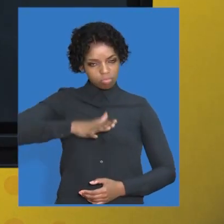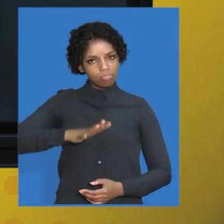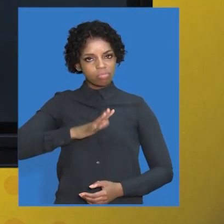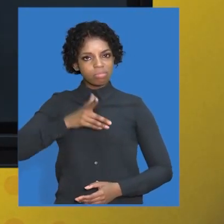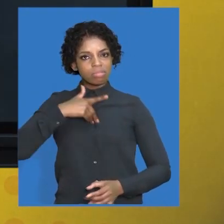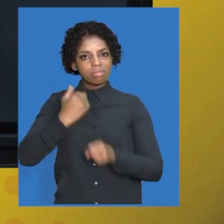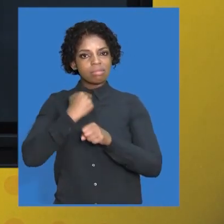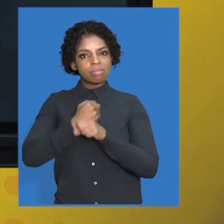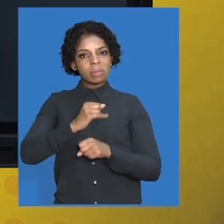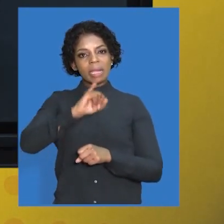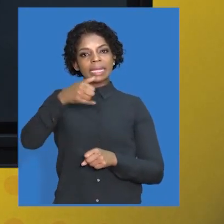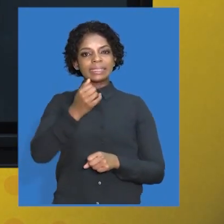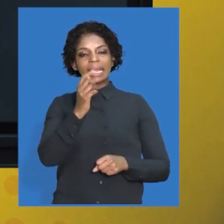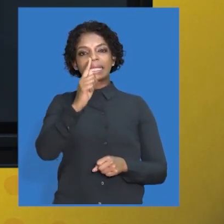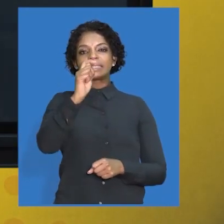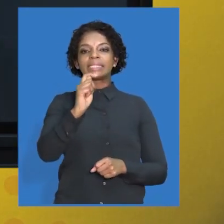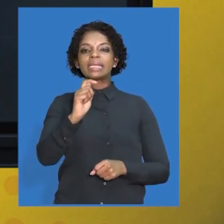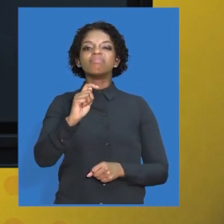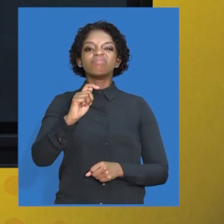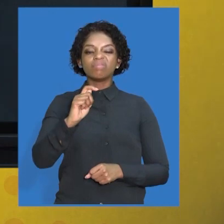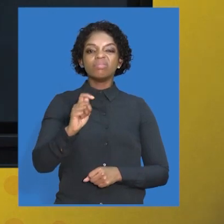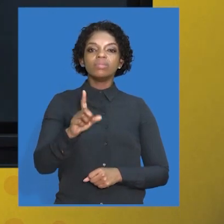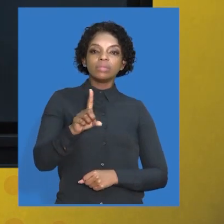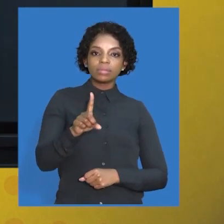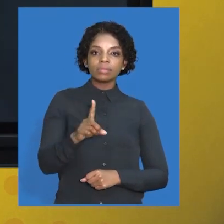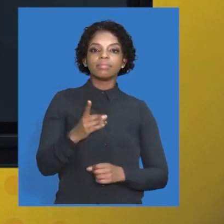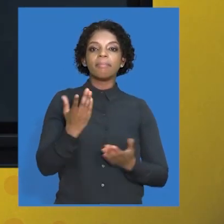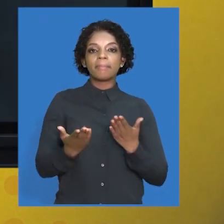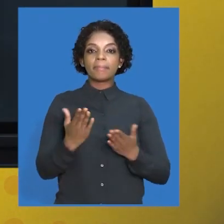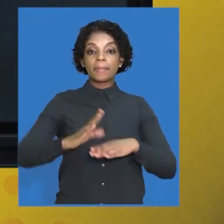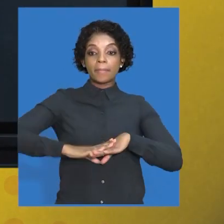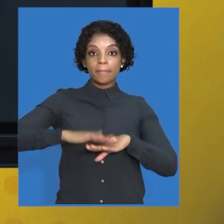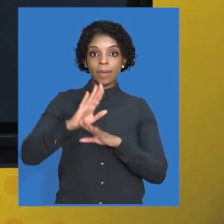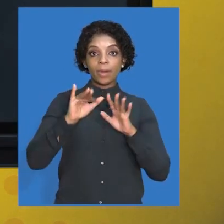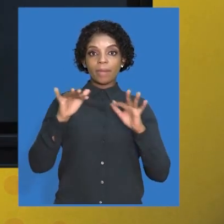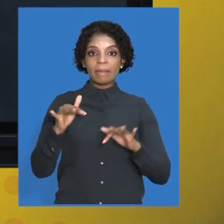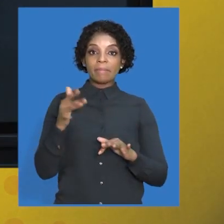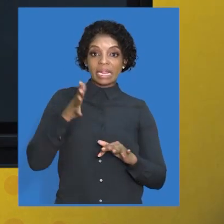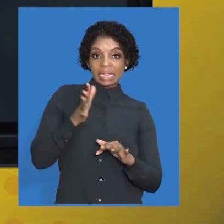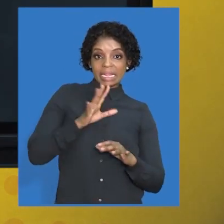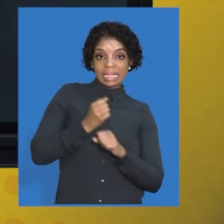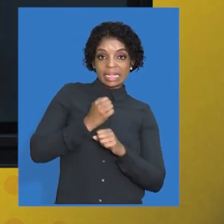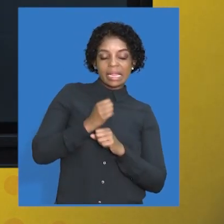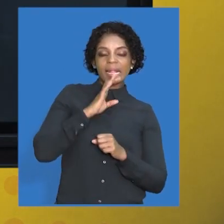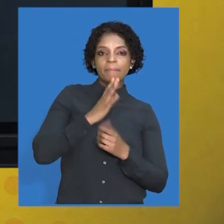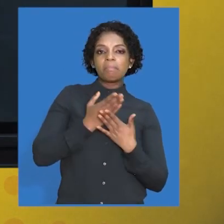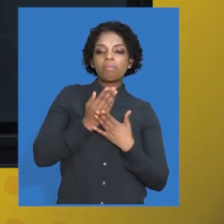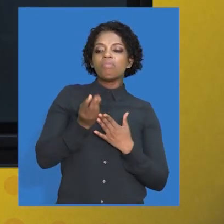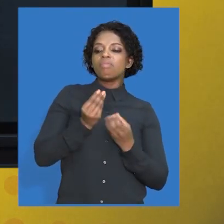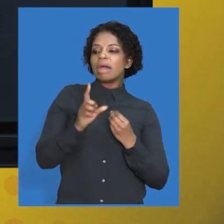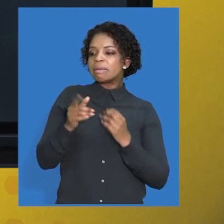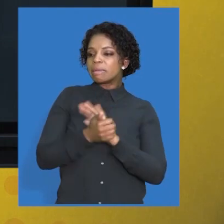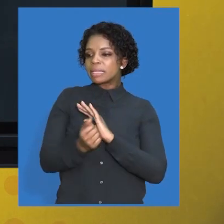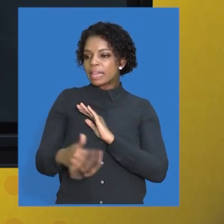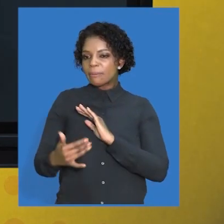their pool of potential employees is a lot bigger, and you might have experienced people that will want to get involved